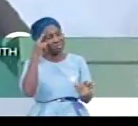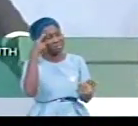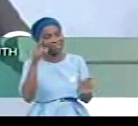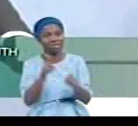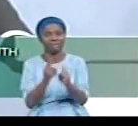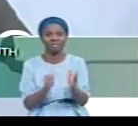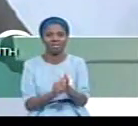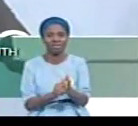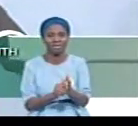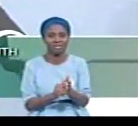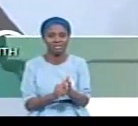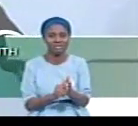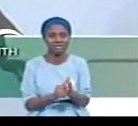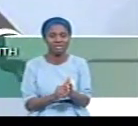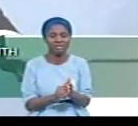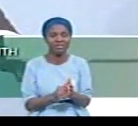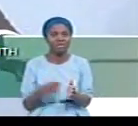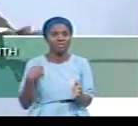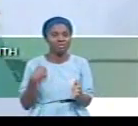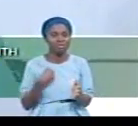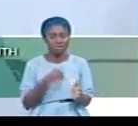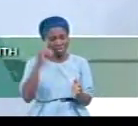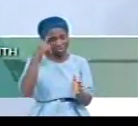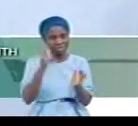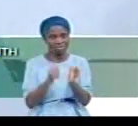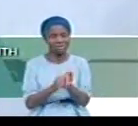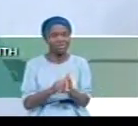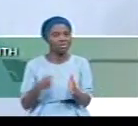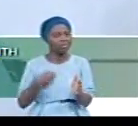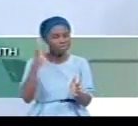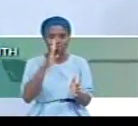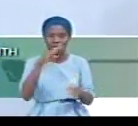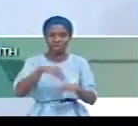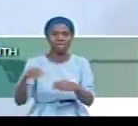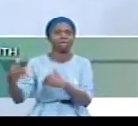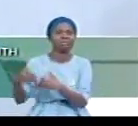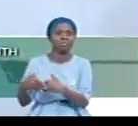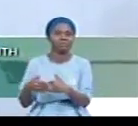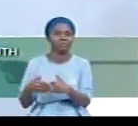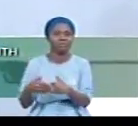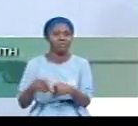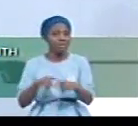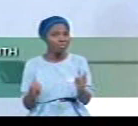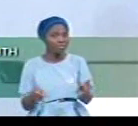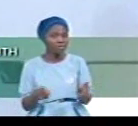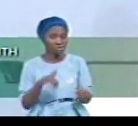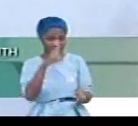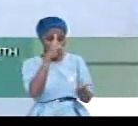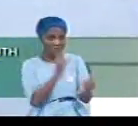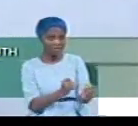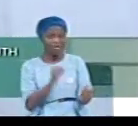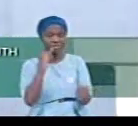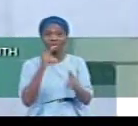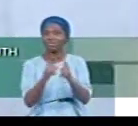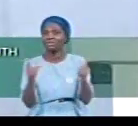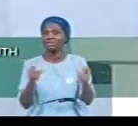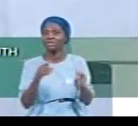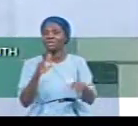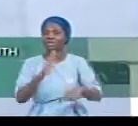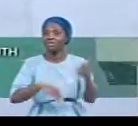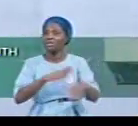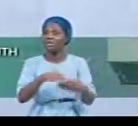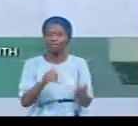all, we'll be at the back of the queue. But you see, faith is greater than all that. The